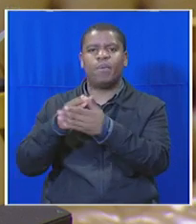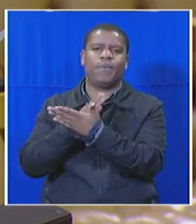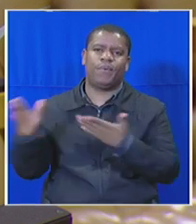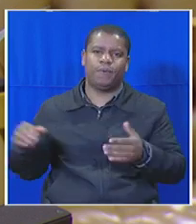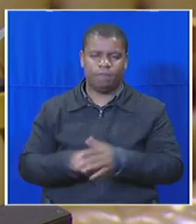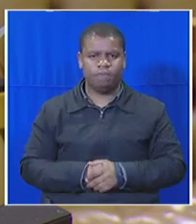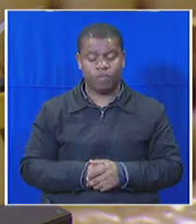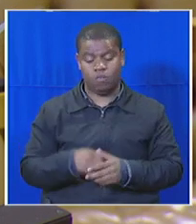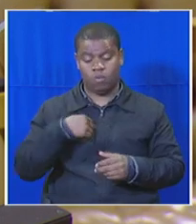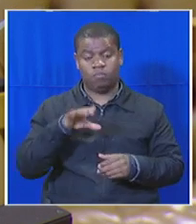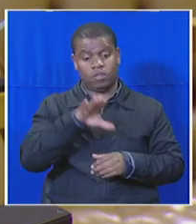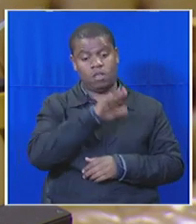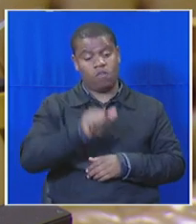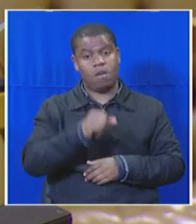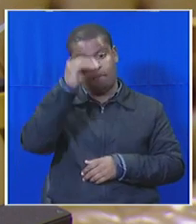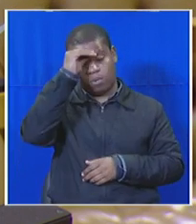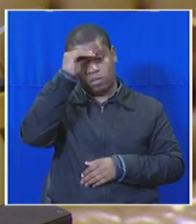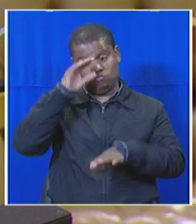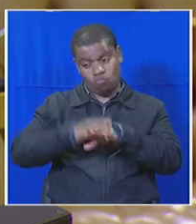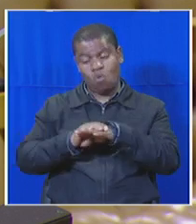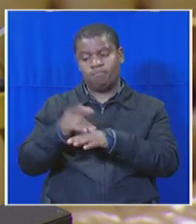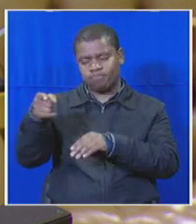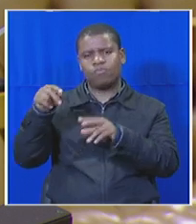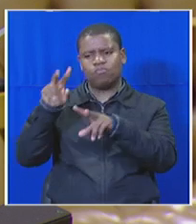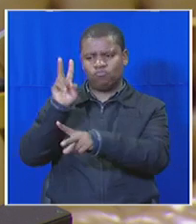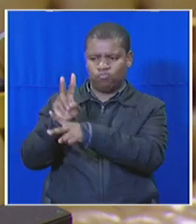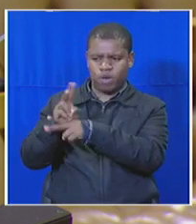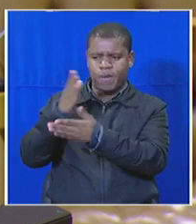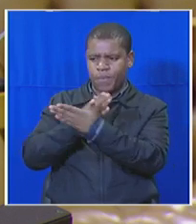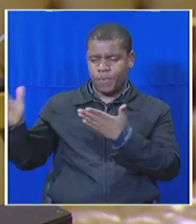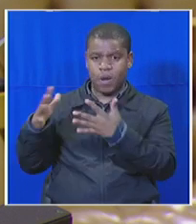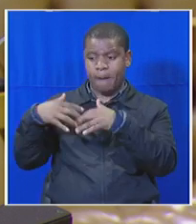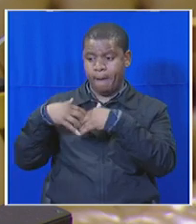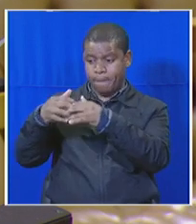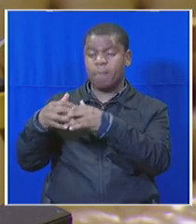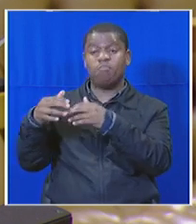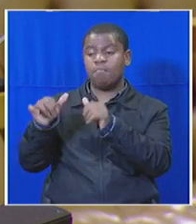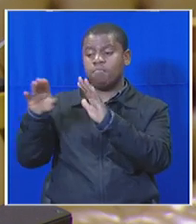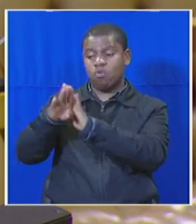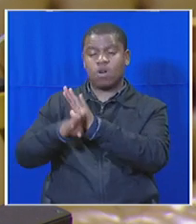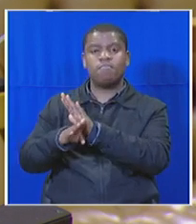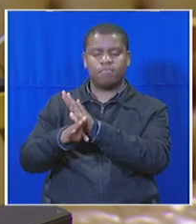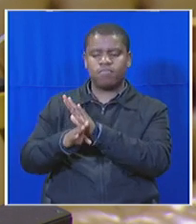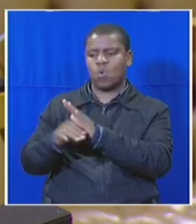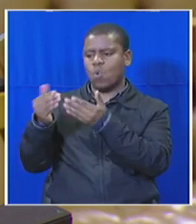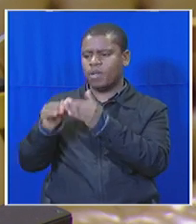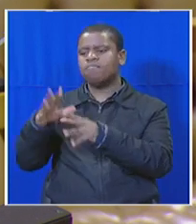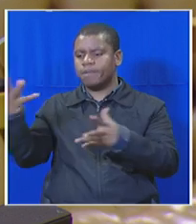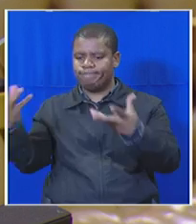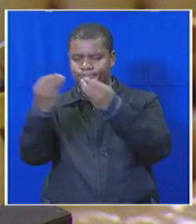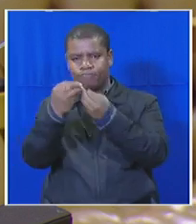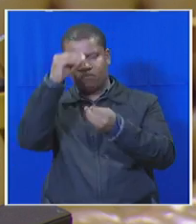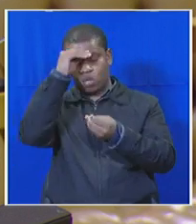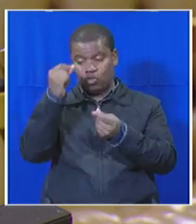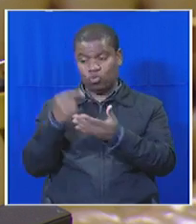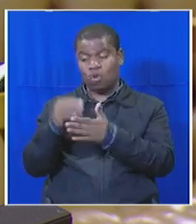congratulate the South African Police for the crime eradication operation launched in Nyanga and encourage the Nyanga community to join the police in their fight